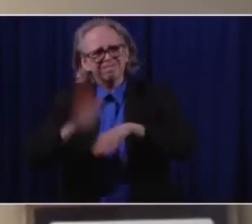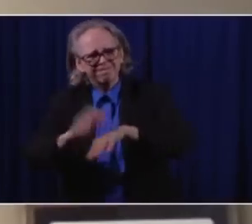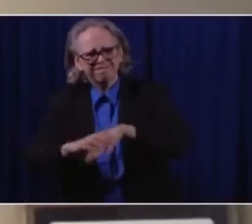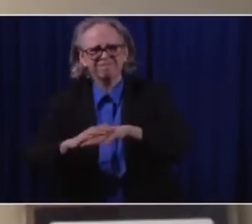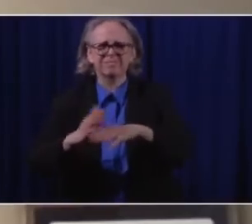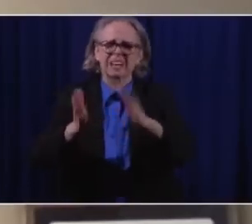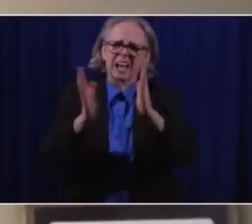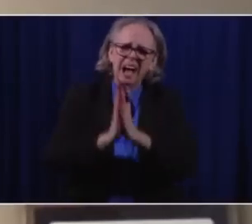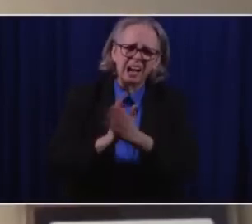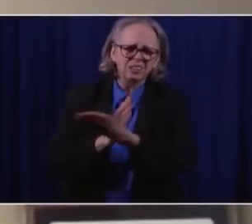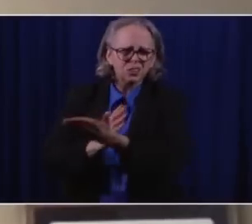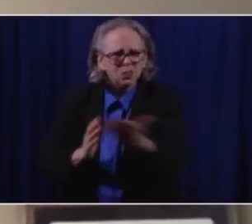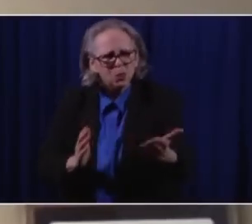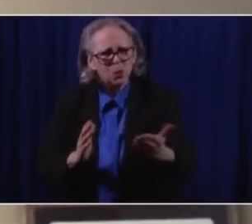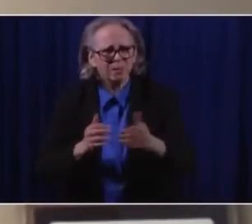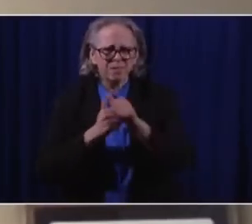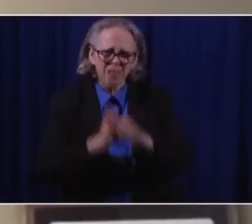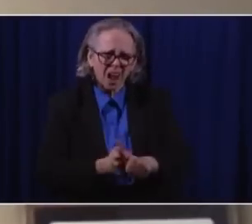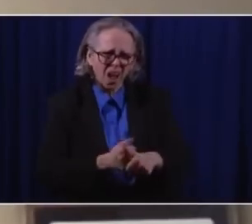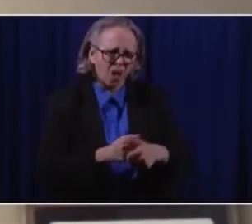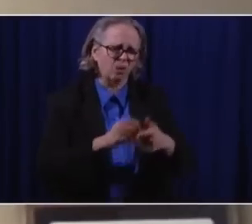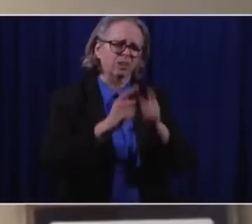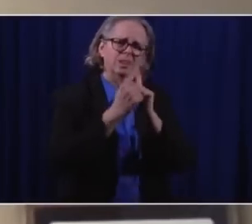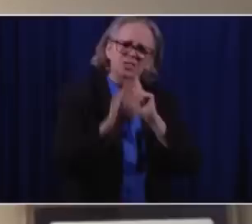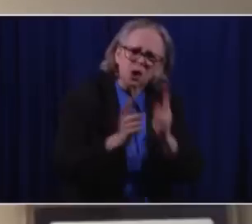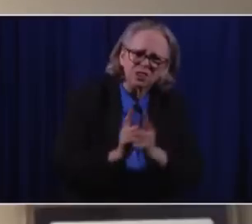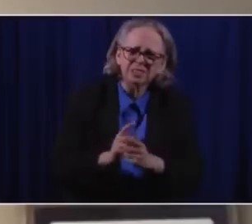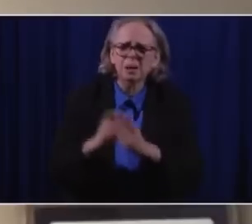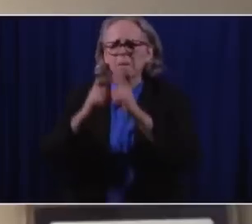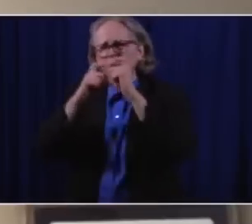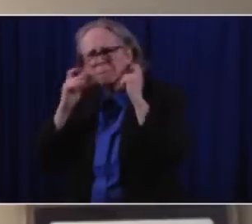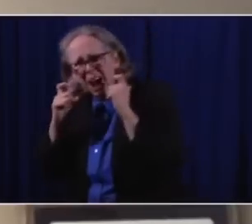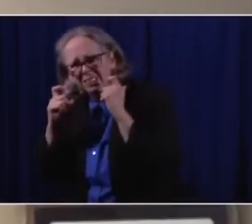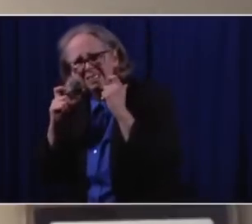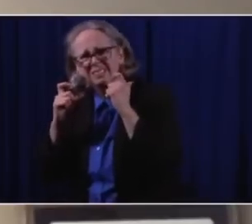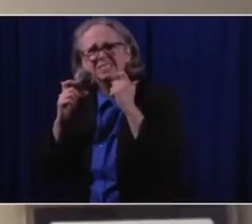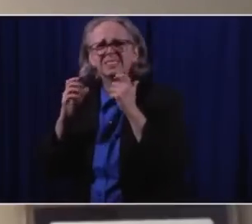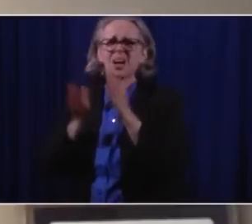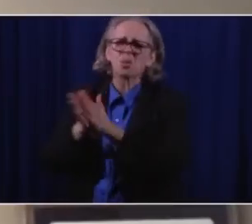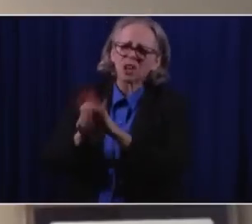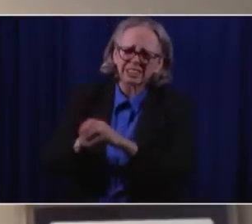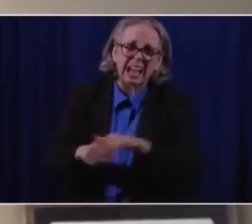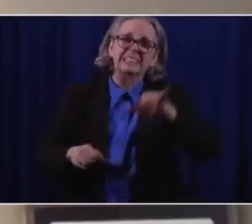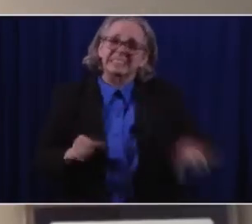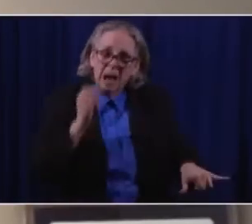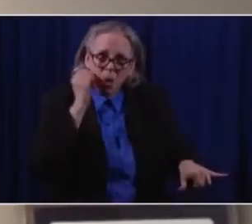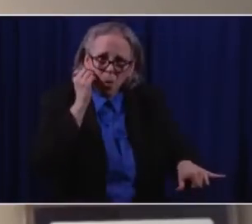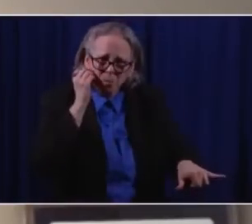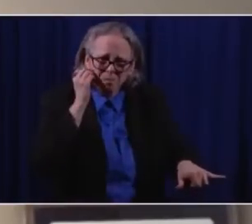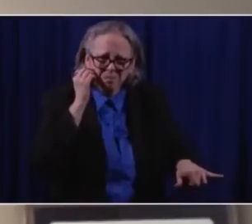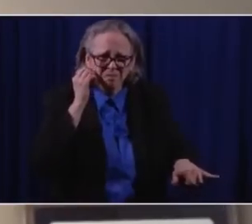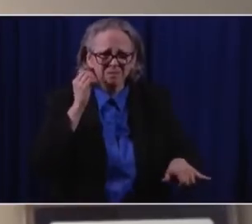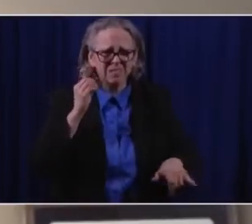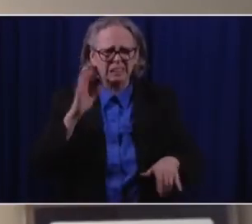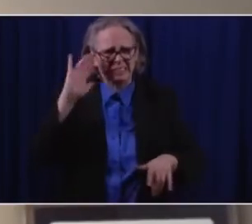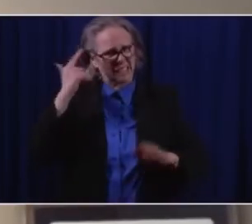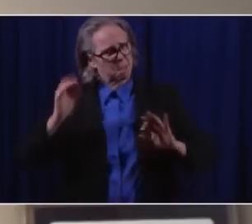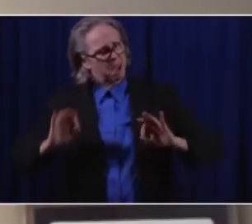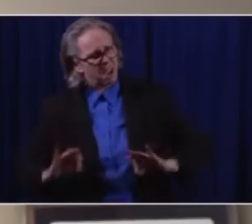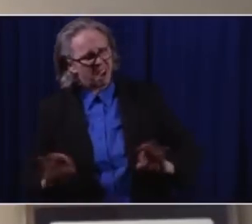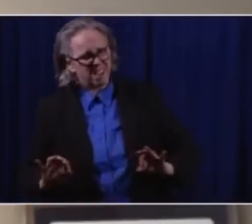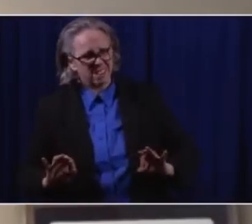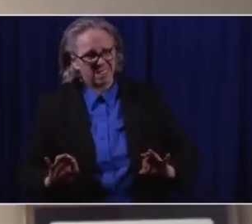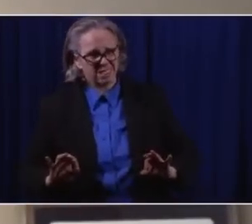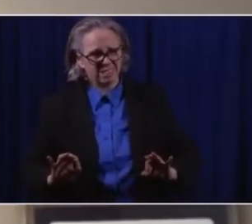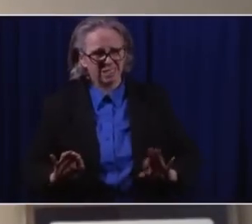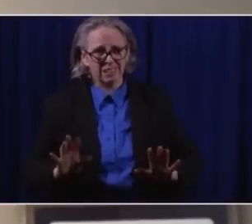very, as Aaron said, you know, those things that can seem really kind of minuscule, but for us, they are huge. Please